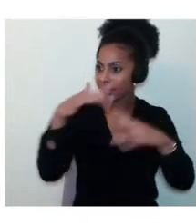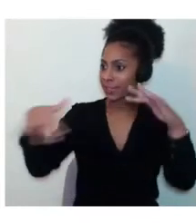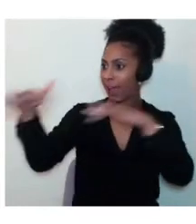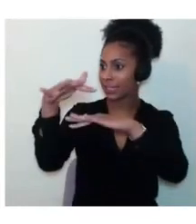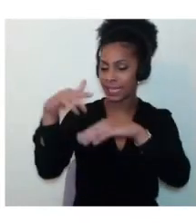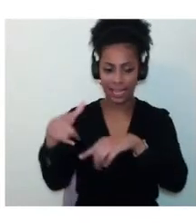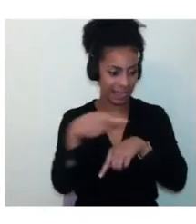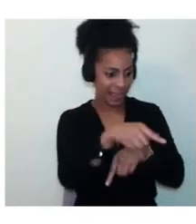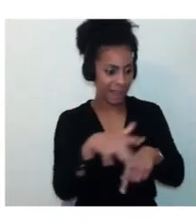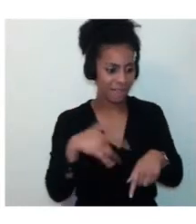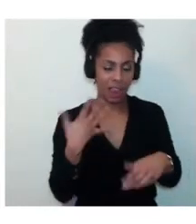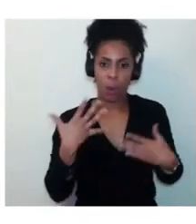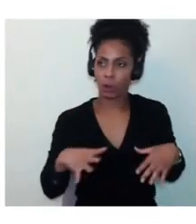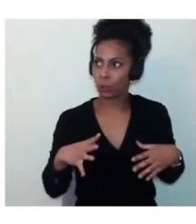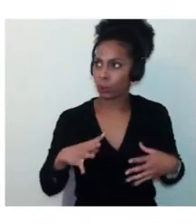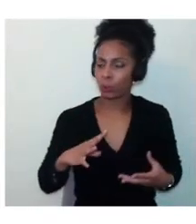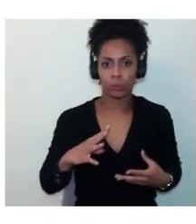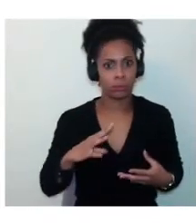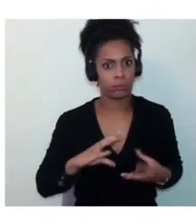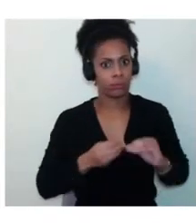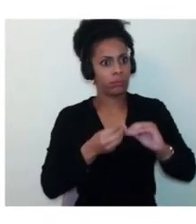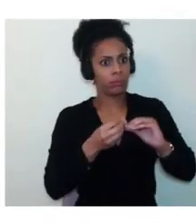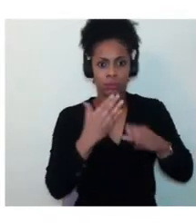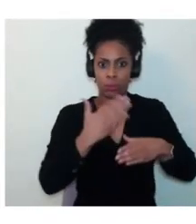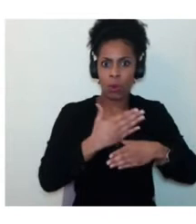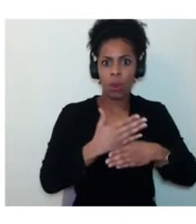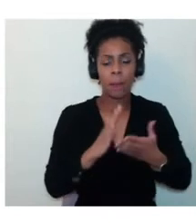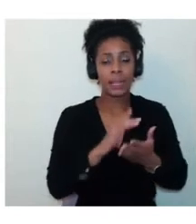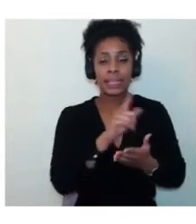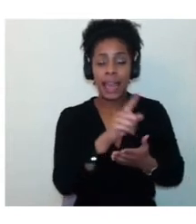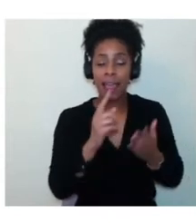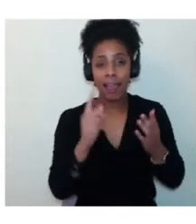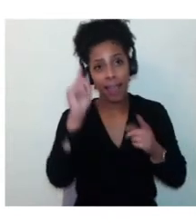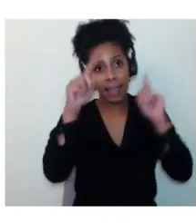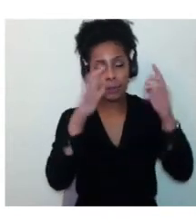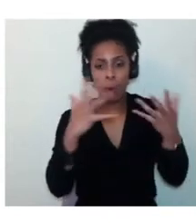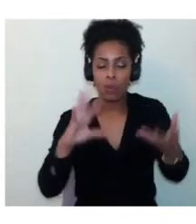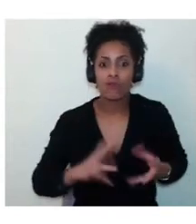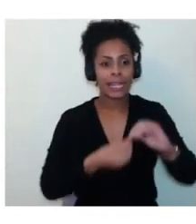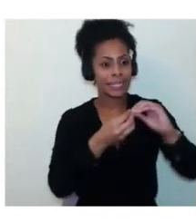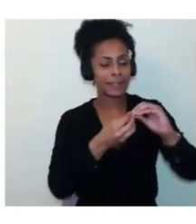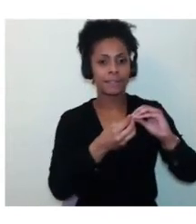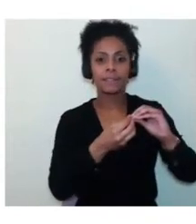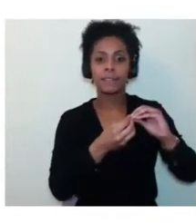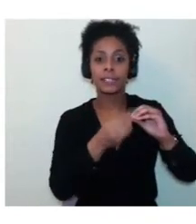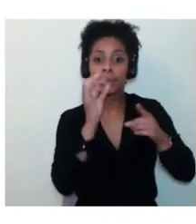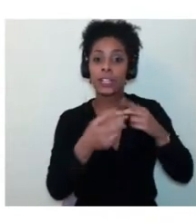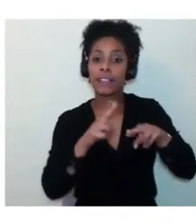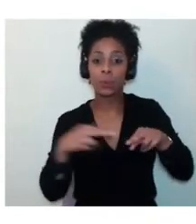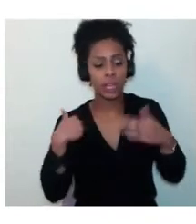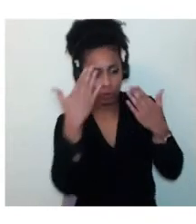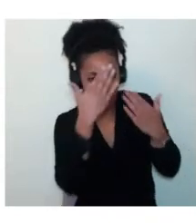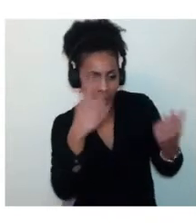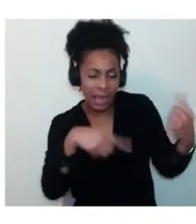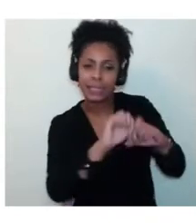get better creative ideas if we listen to people and respect their opinions. So I think that it really flows through, and it